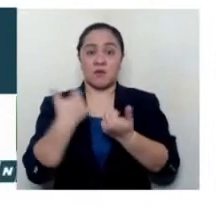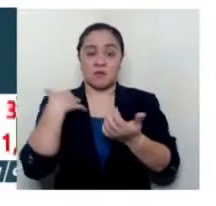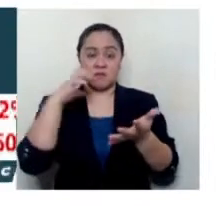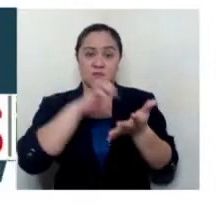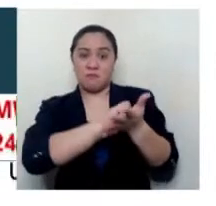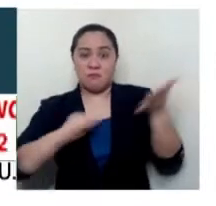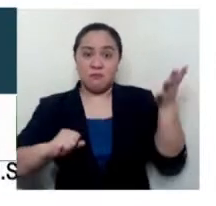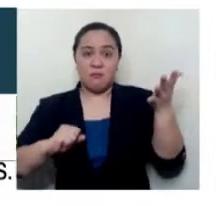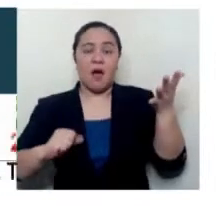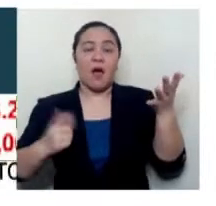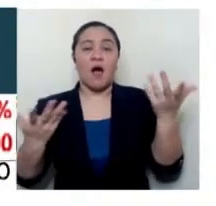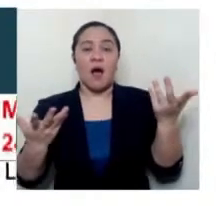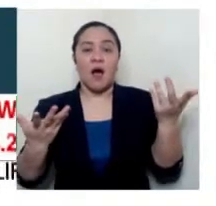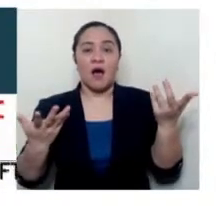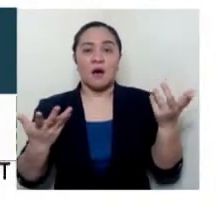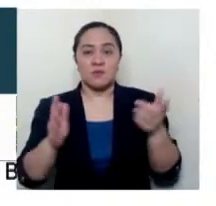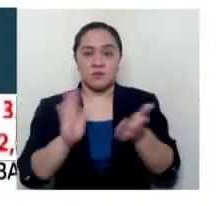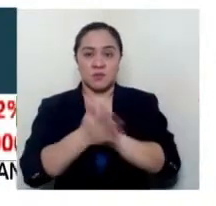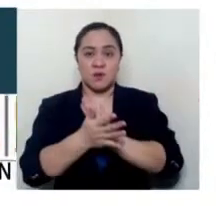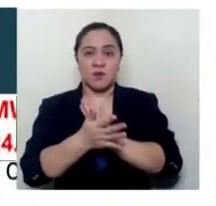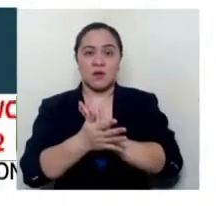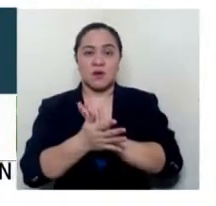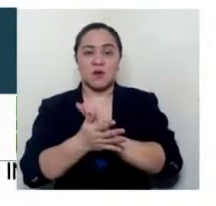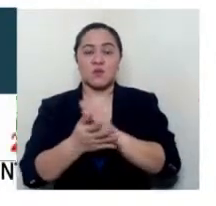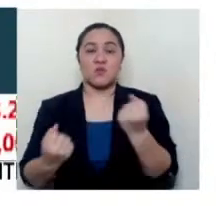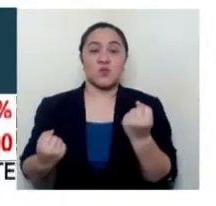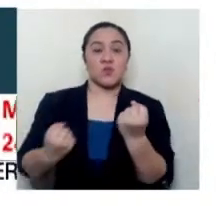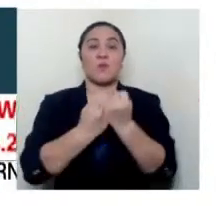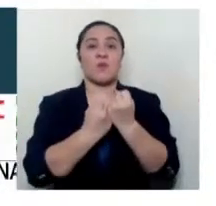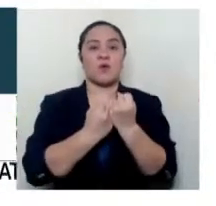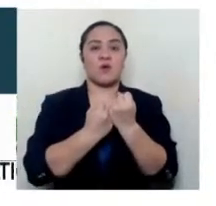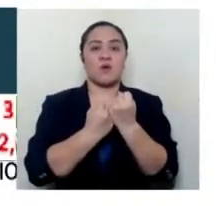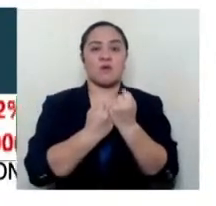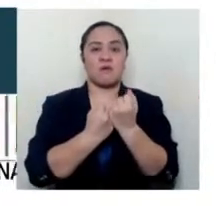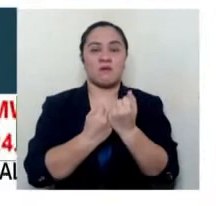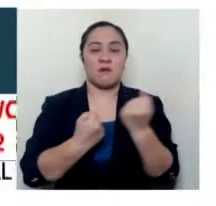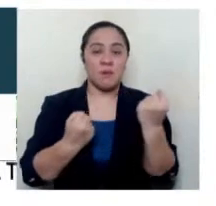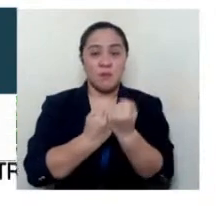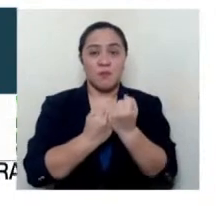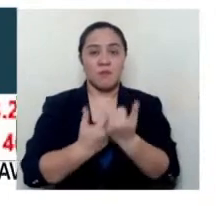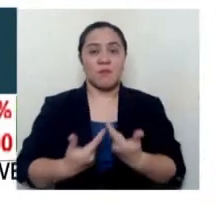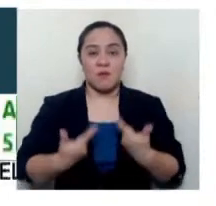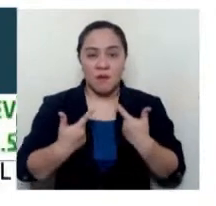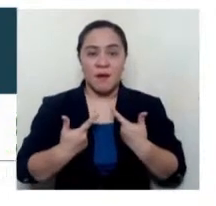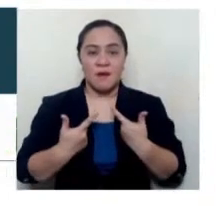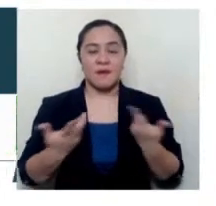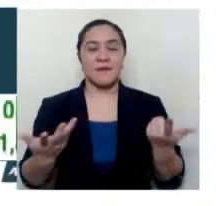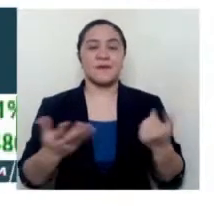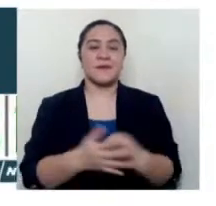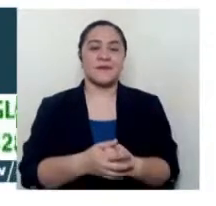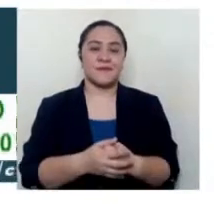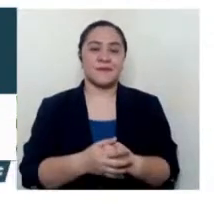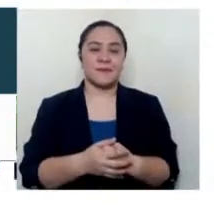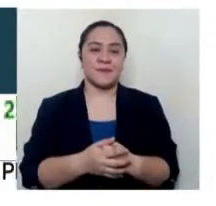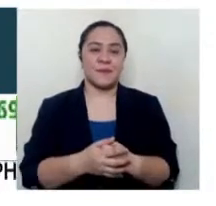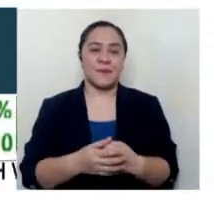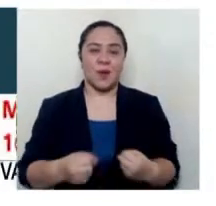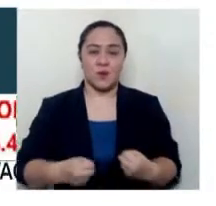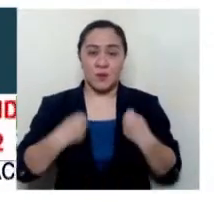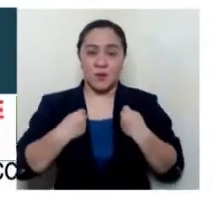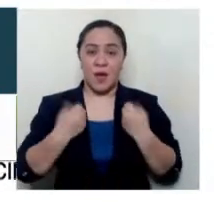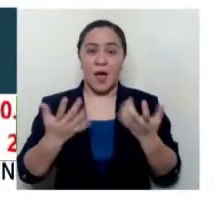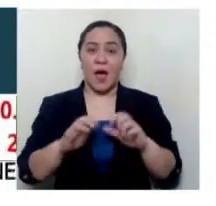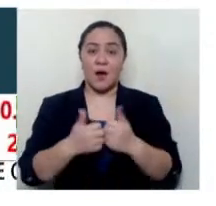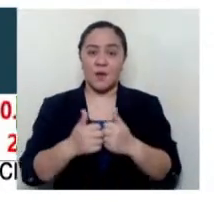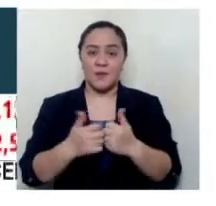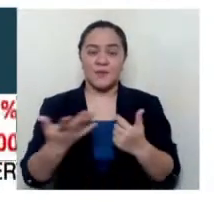at... nawala yung lifeline. Diba? Nawala. Mm-mm. Yes, right. In fact, Carmina, no,